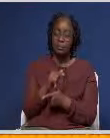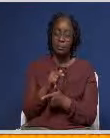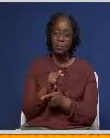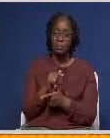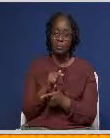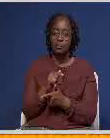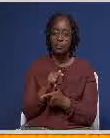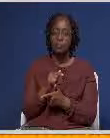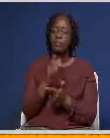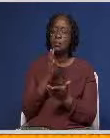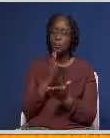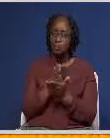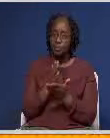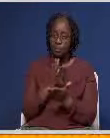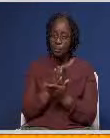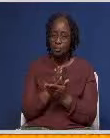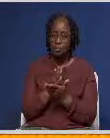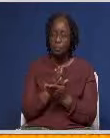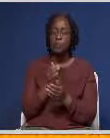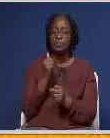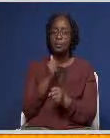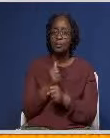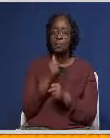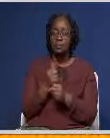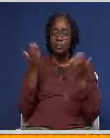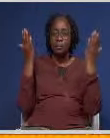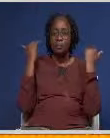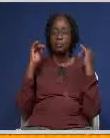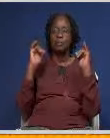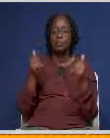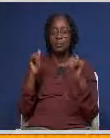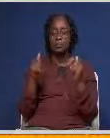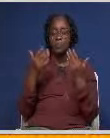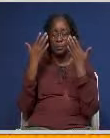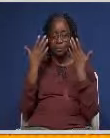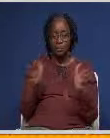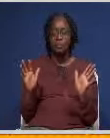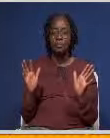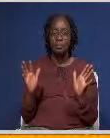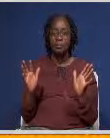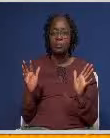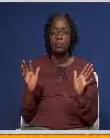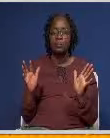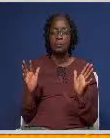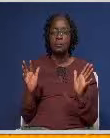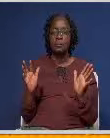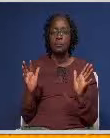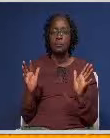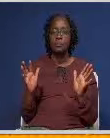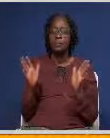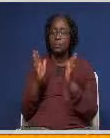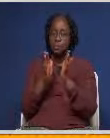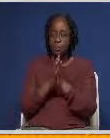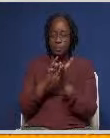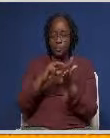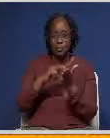doing this, honestly, we must just deal with this Meru issue once and for all. Let's finish with it.